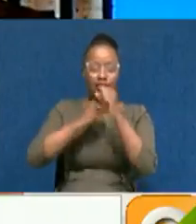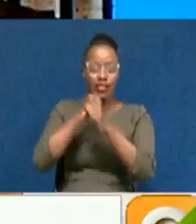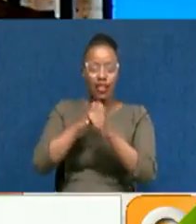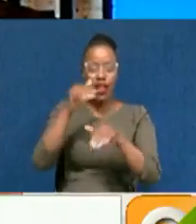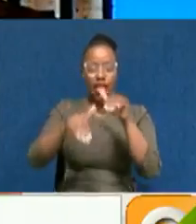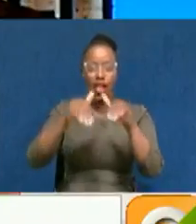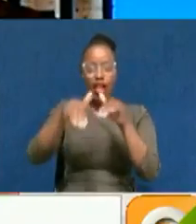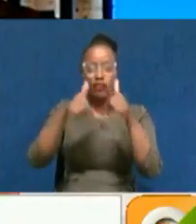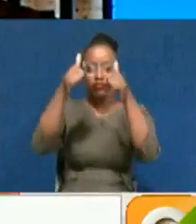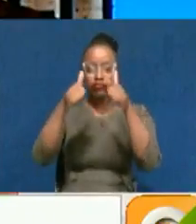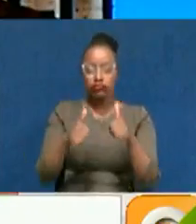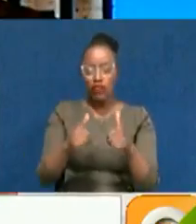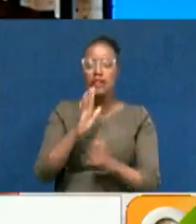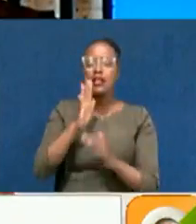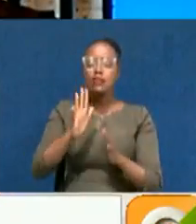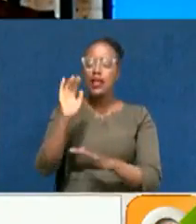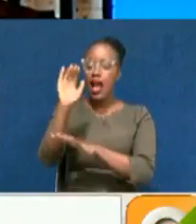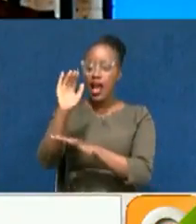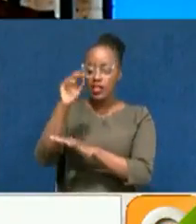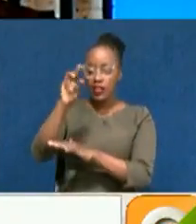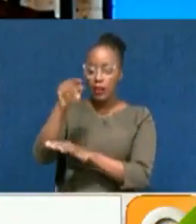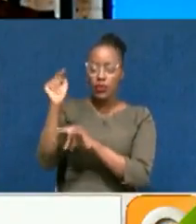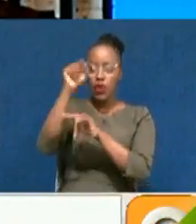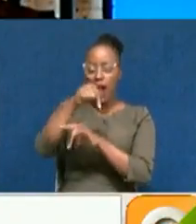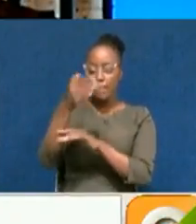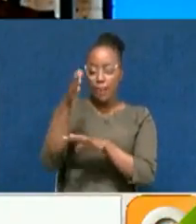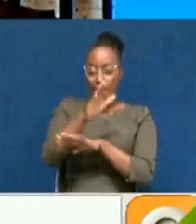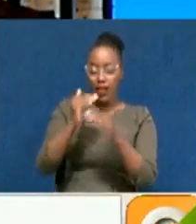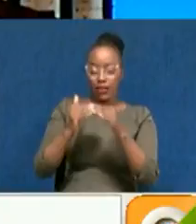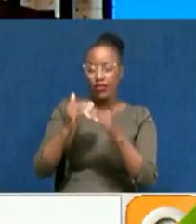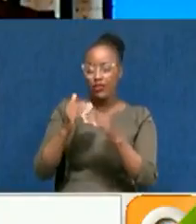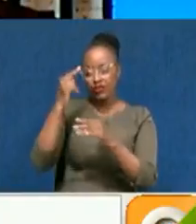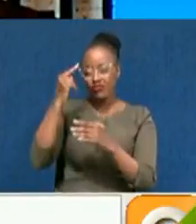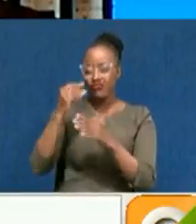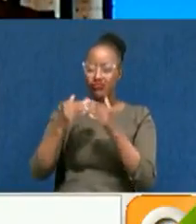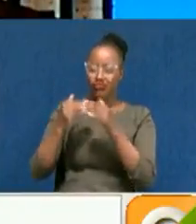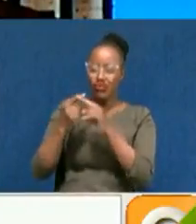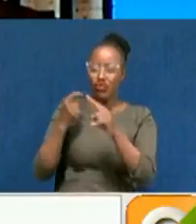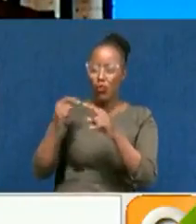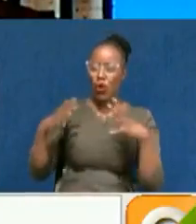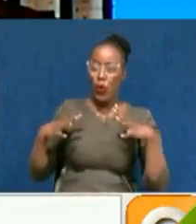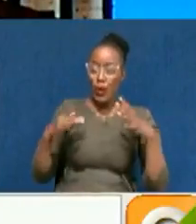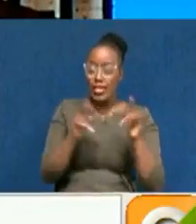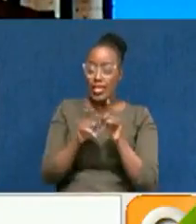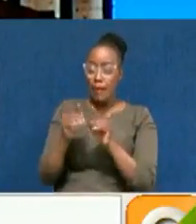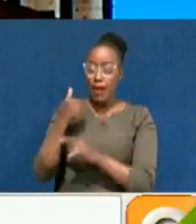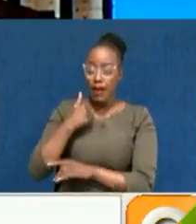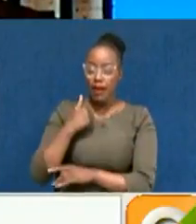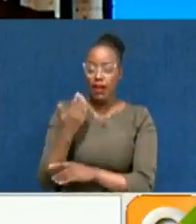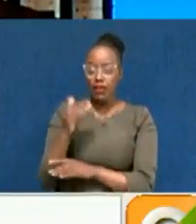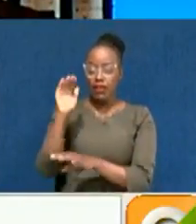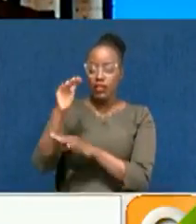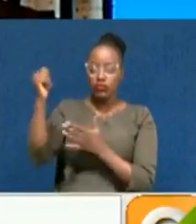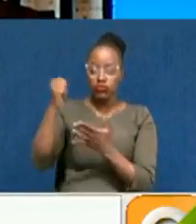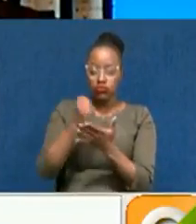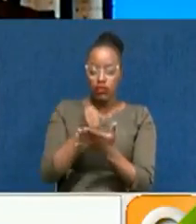In a notice, Muturi recalled the MPs from their Christmas recess in what could be a loaded diary as they race to approve